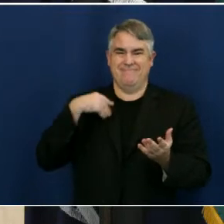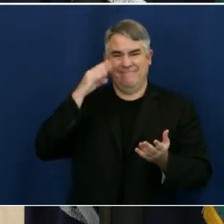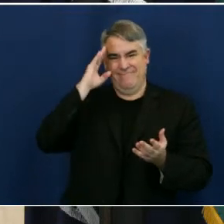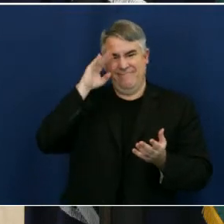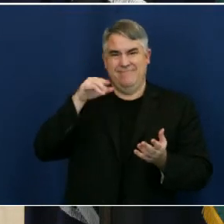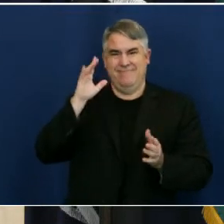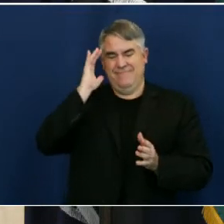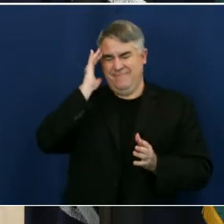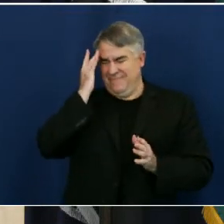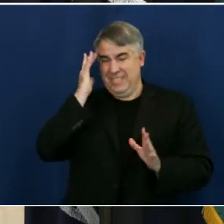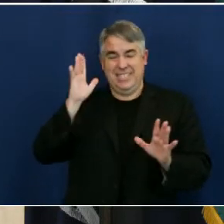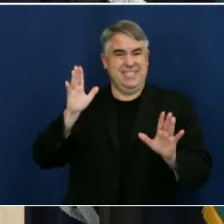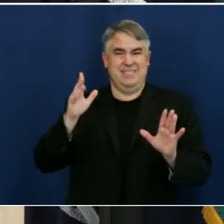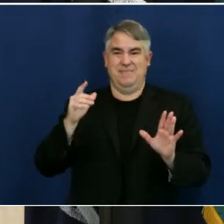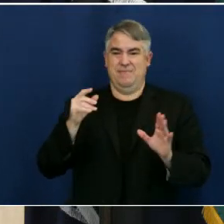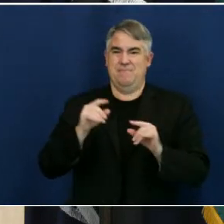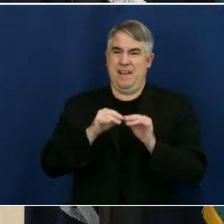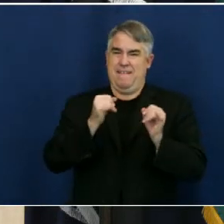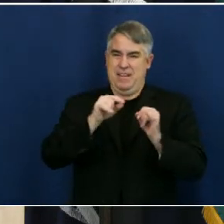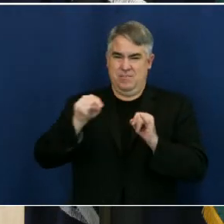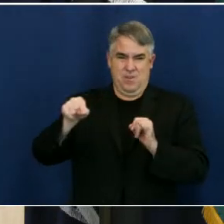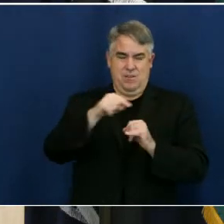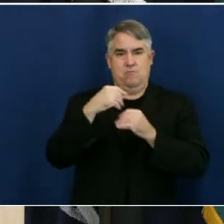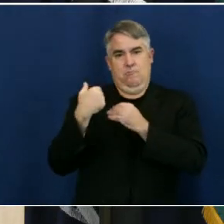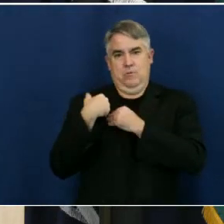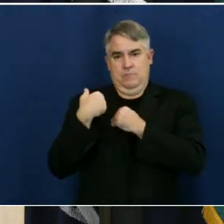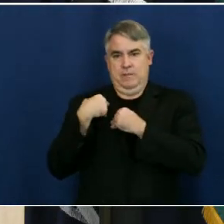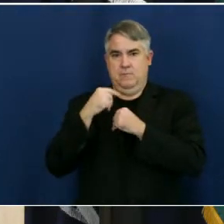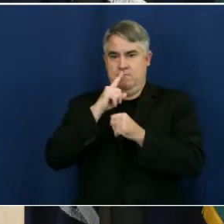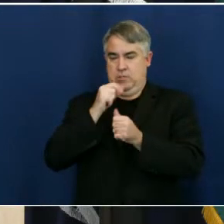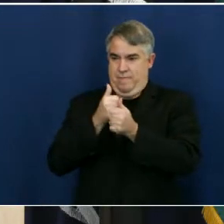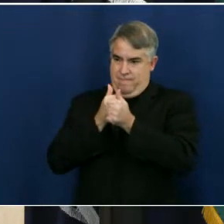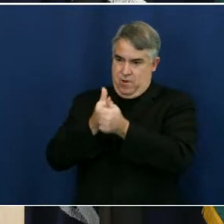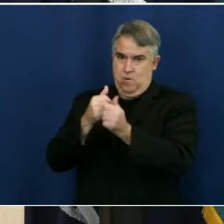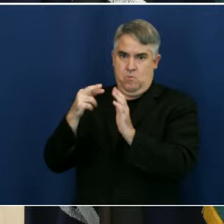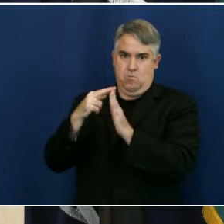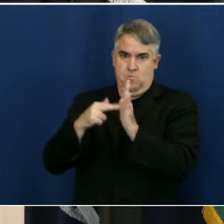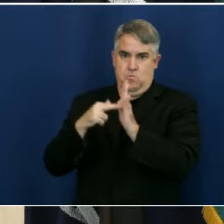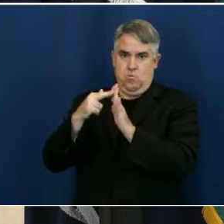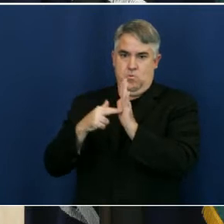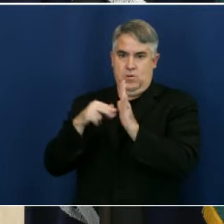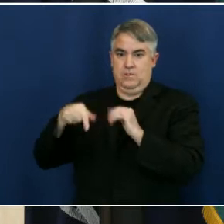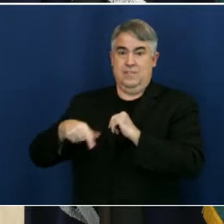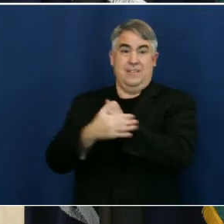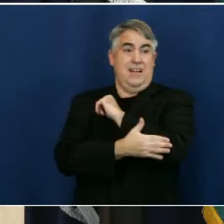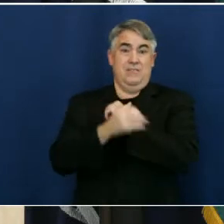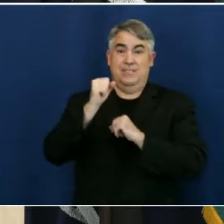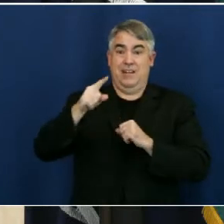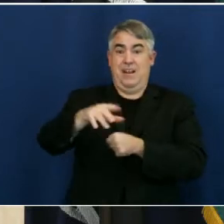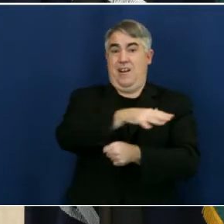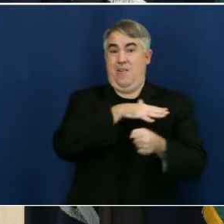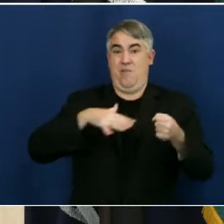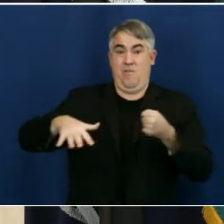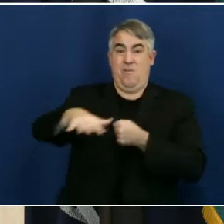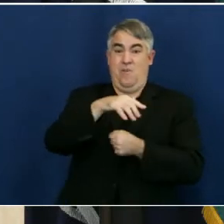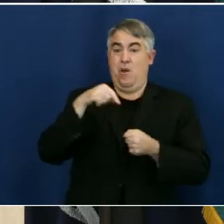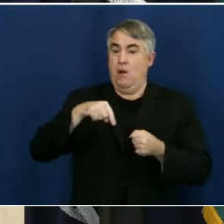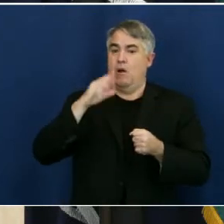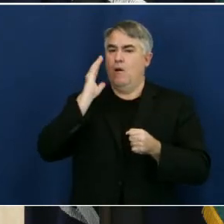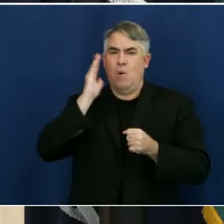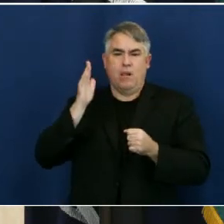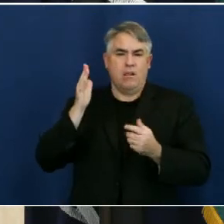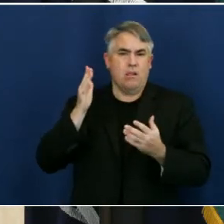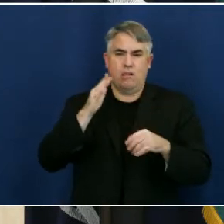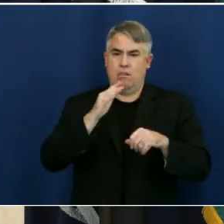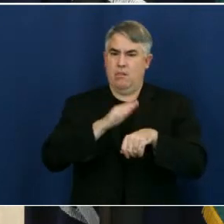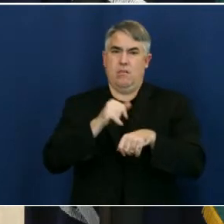responsibility to do everything within their power to do it. And then we will continue as a county, Artie, as best we can with the enforcement authority we have to